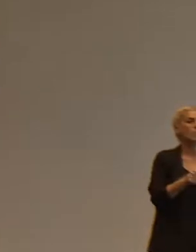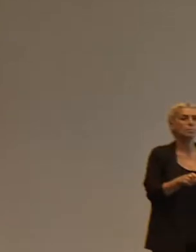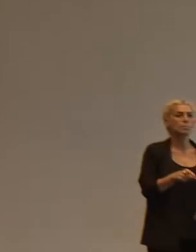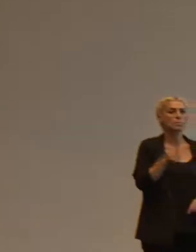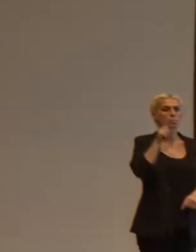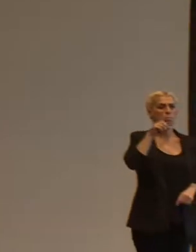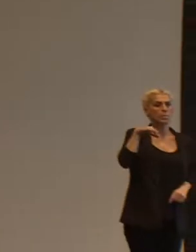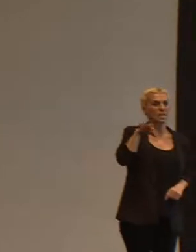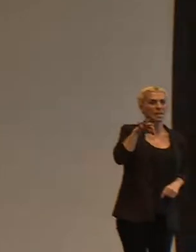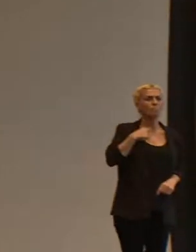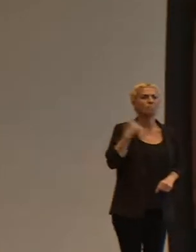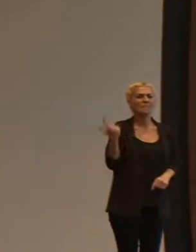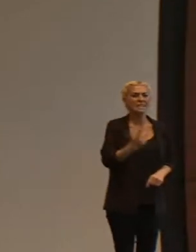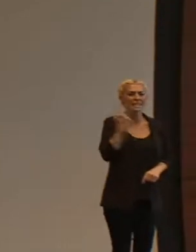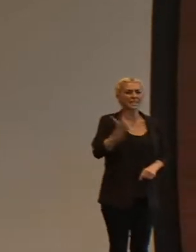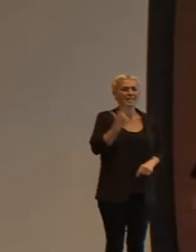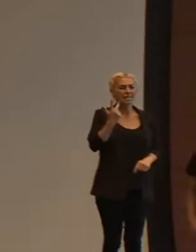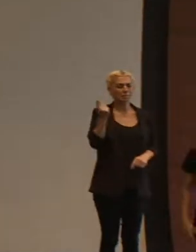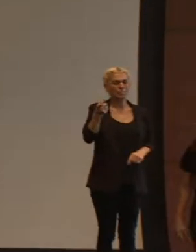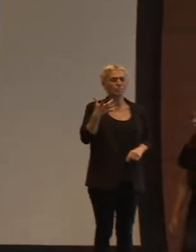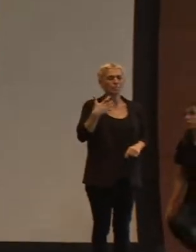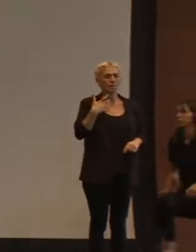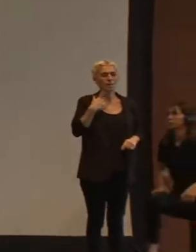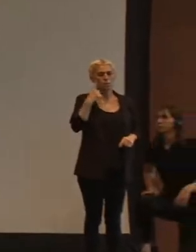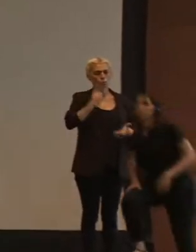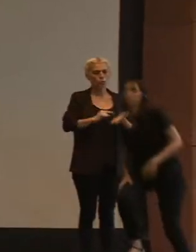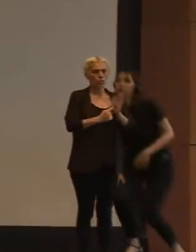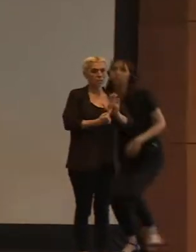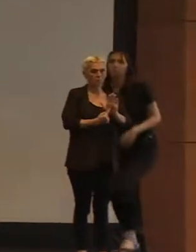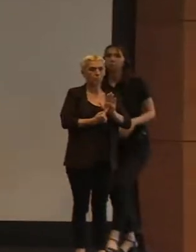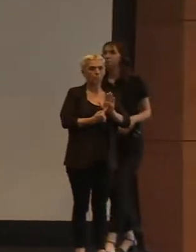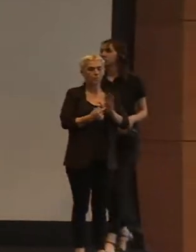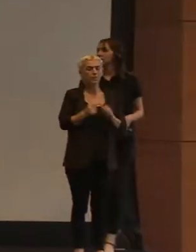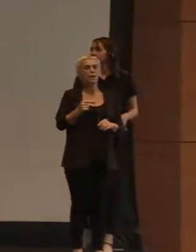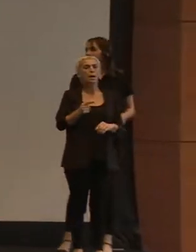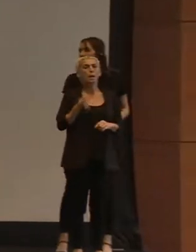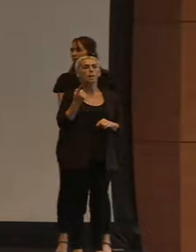mathematics i'll go fast